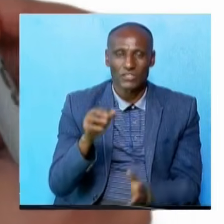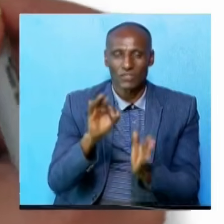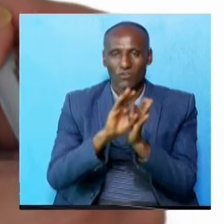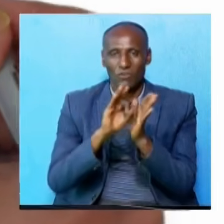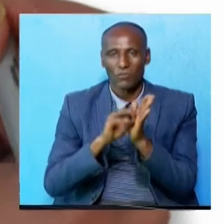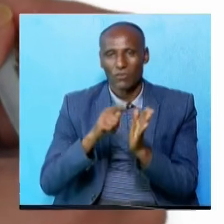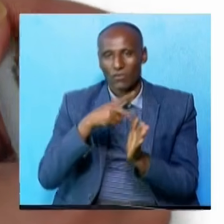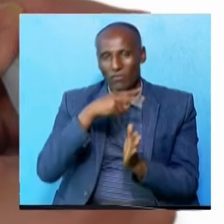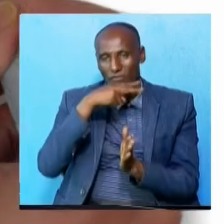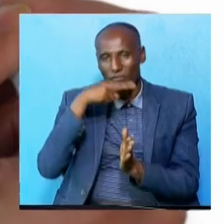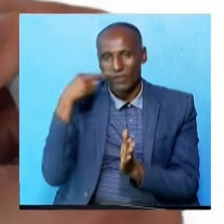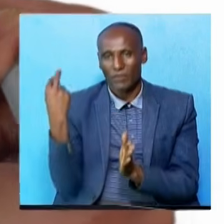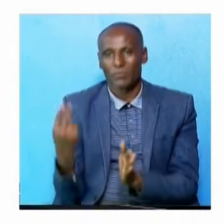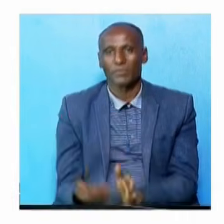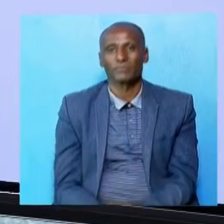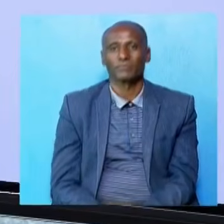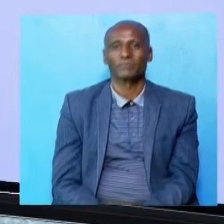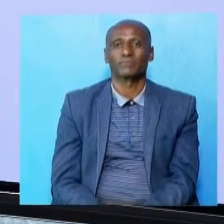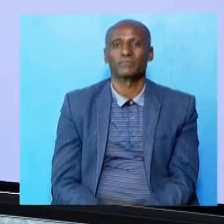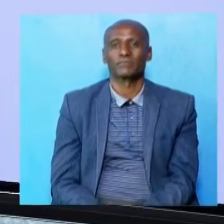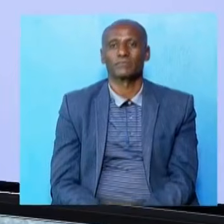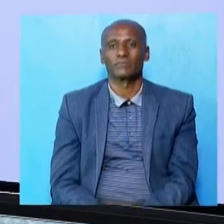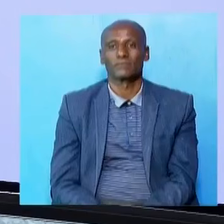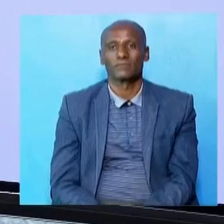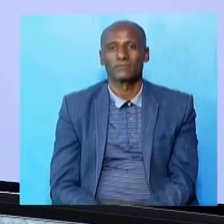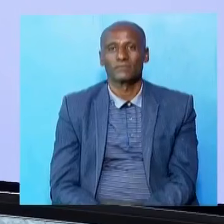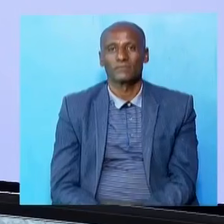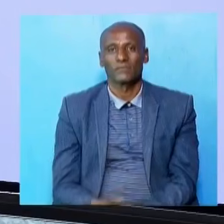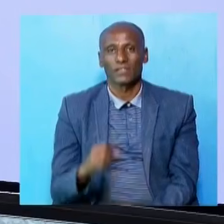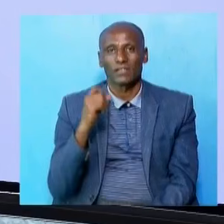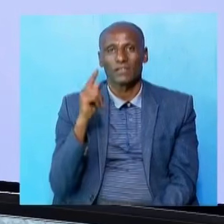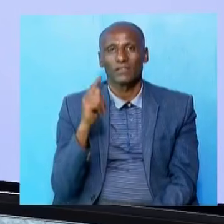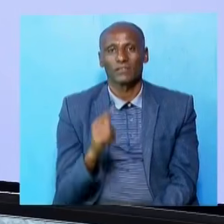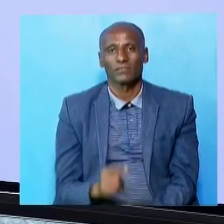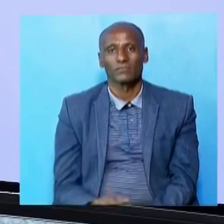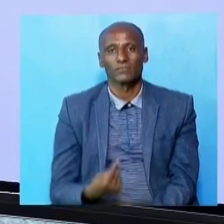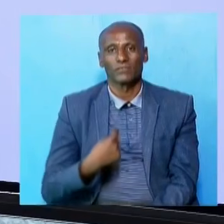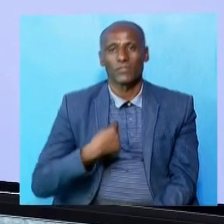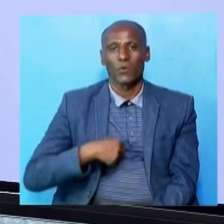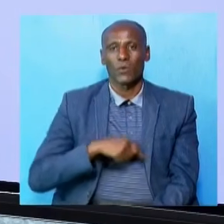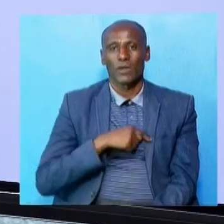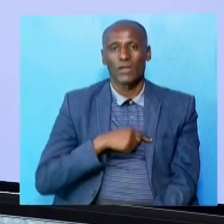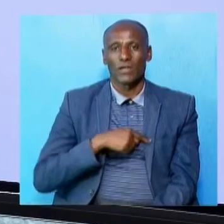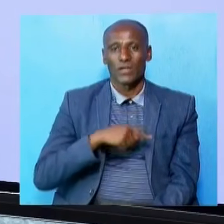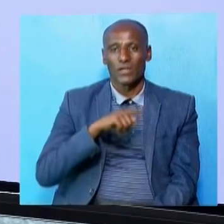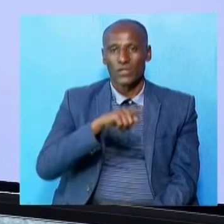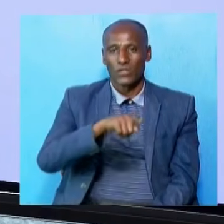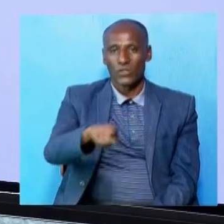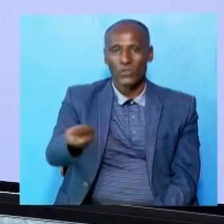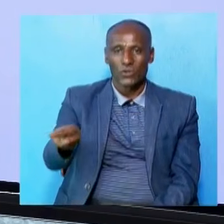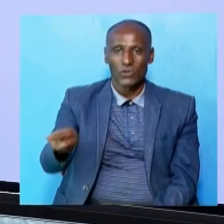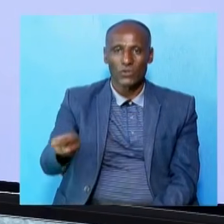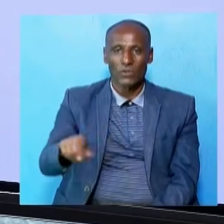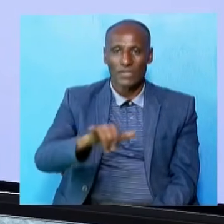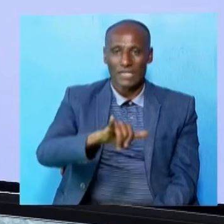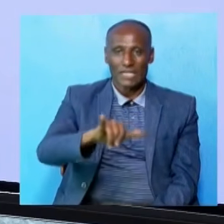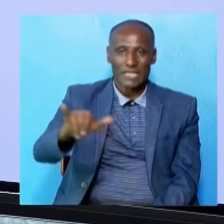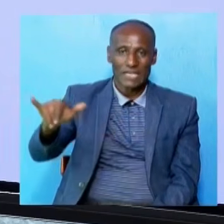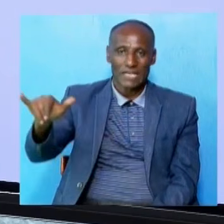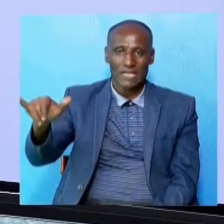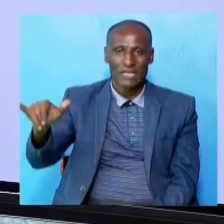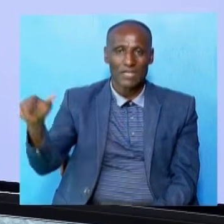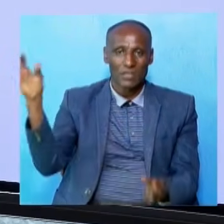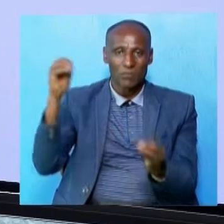Okay? You see this? Yes. We, you, they, plus where.